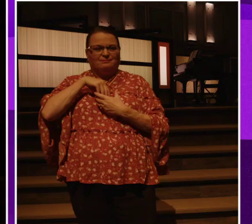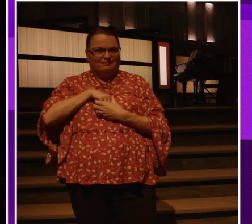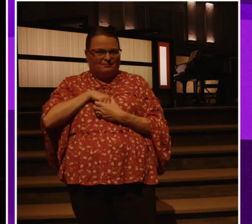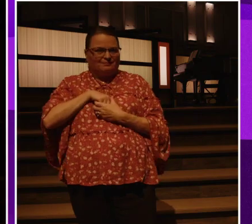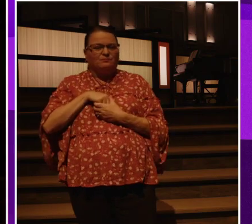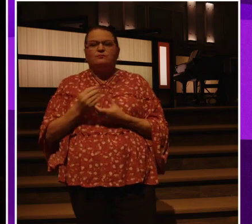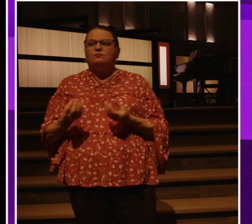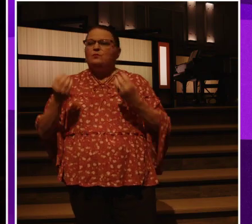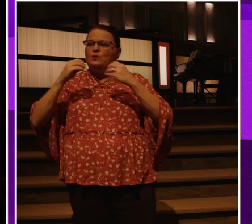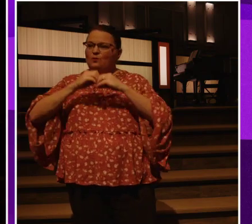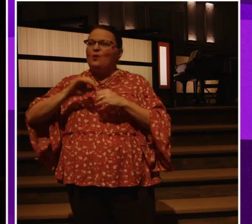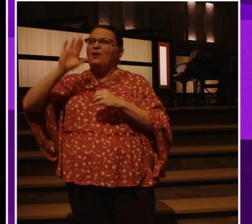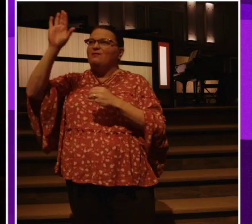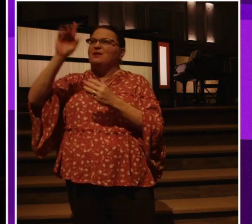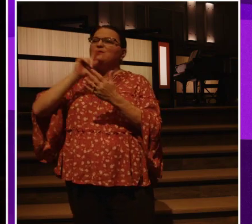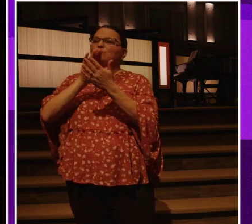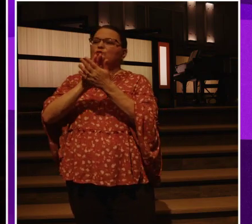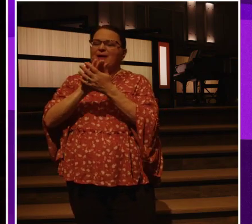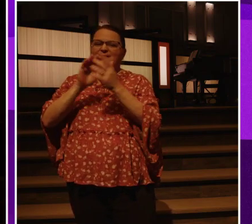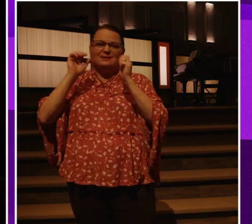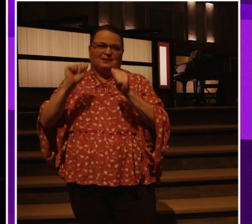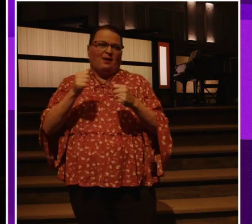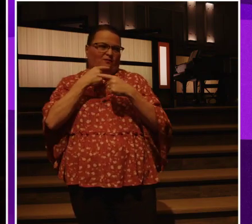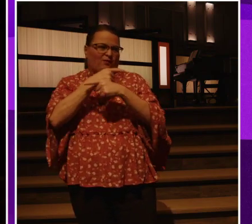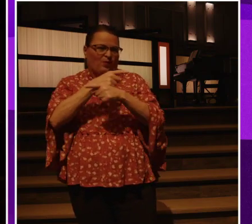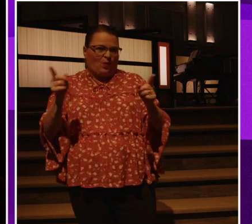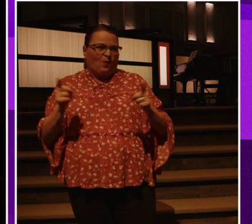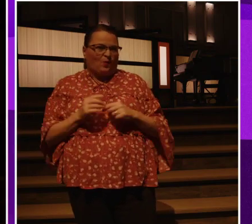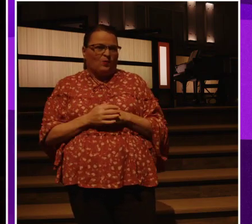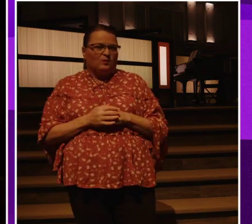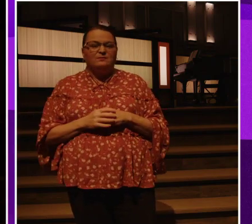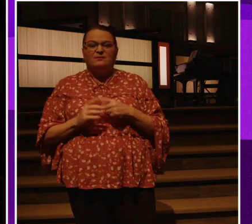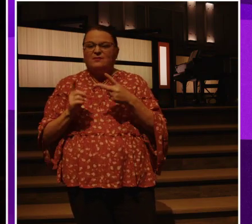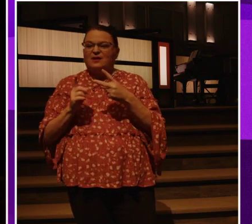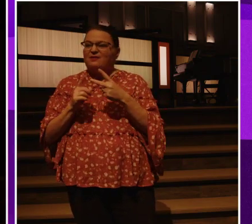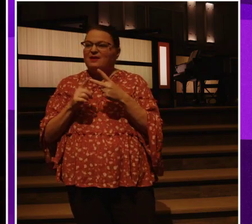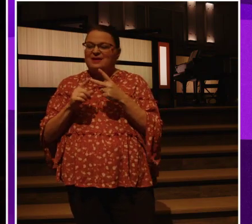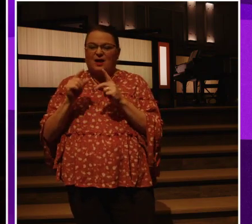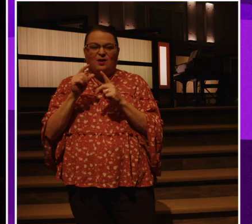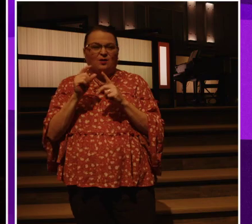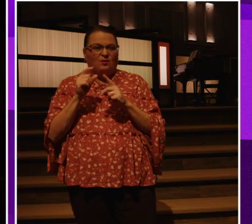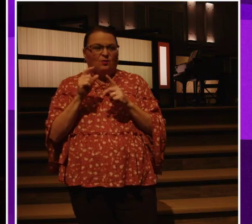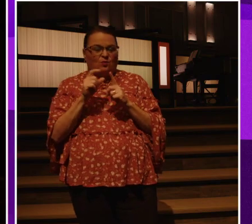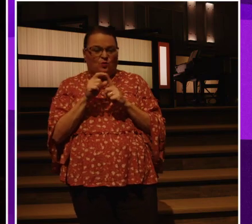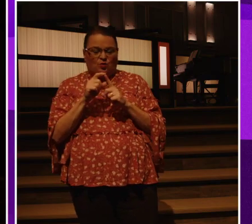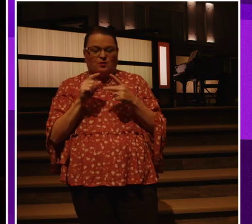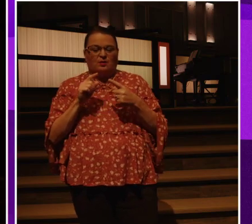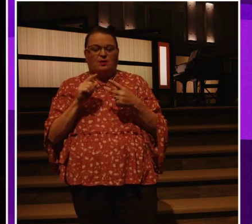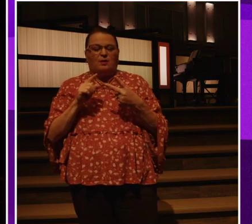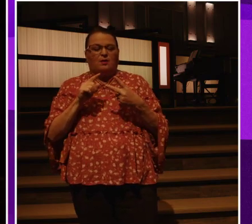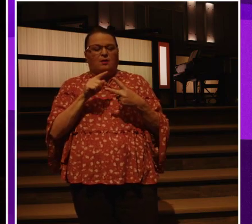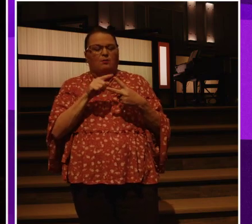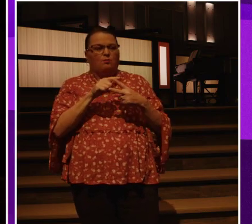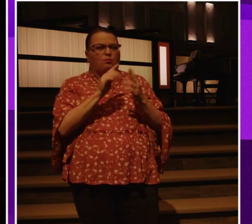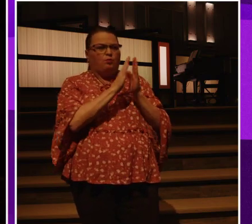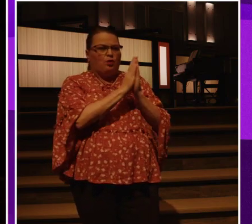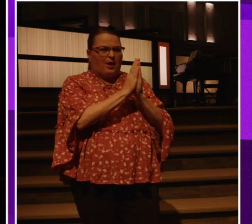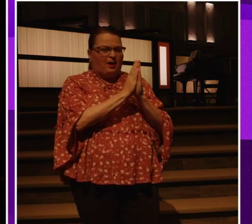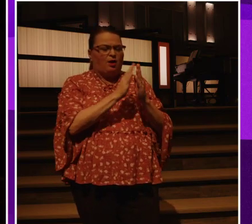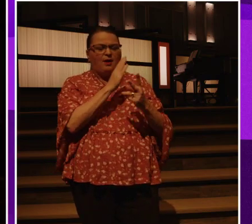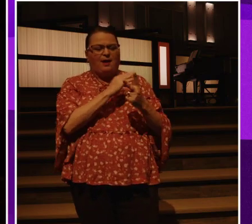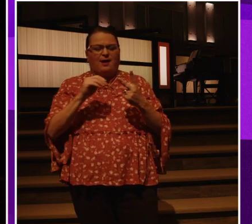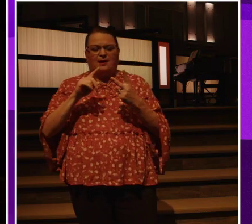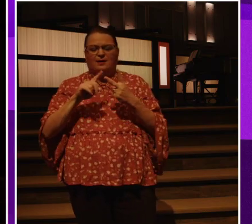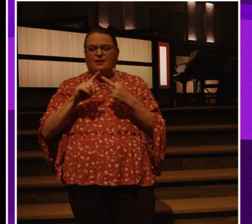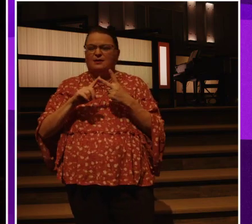His praises can flow. The second word is not just the word prayer. There's the word